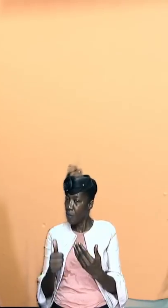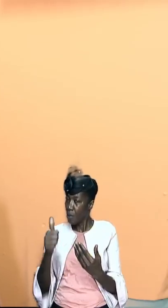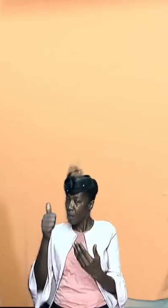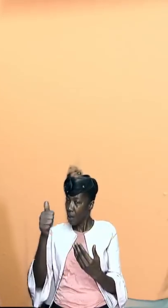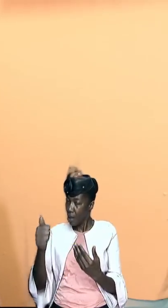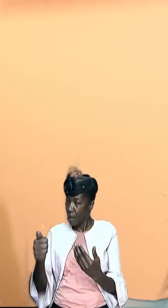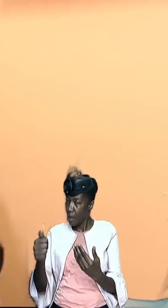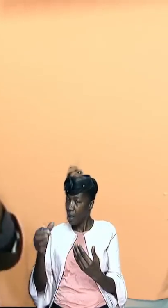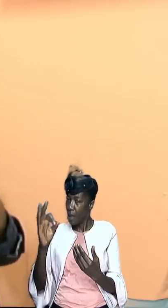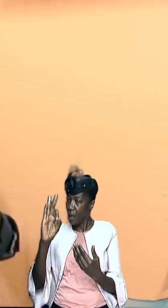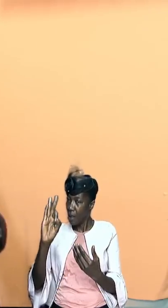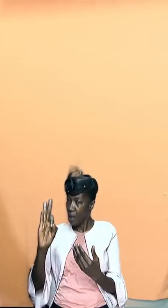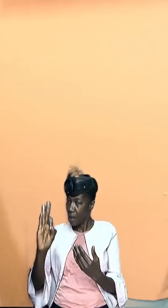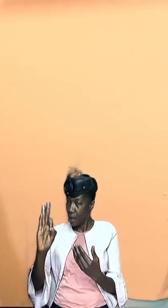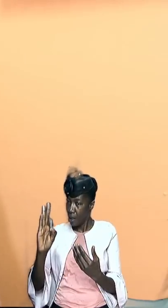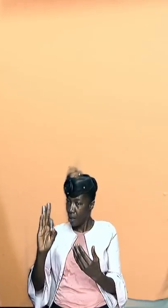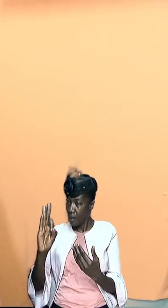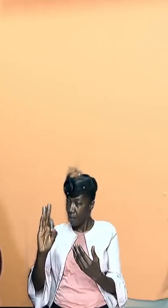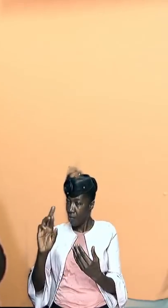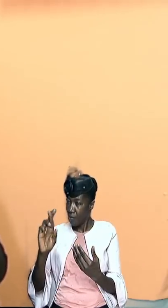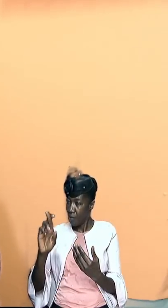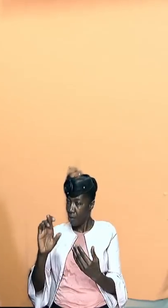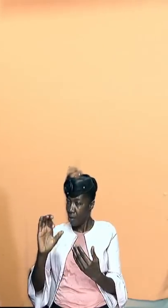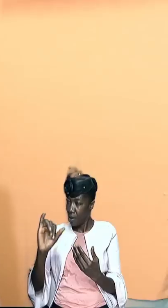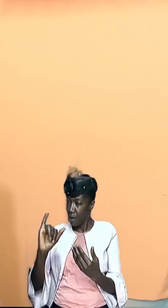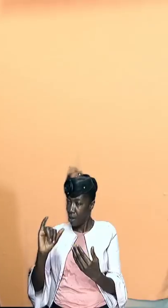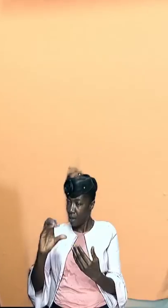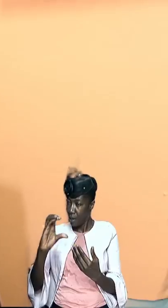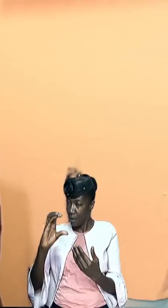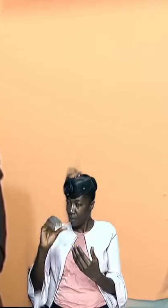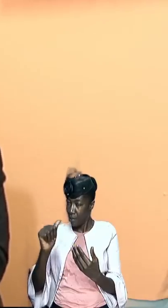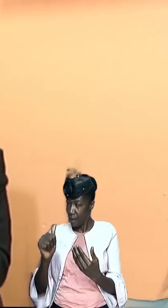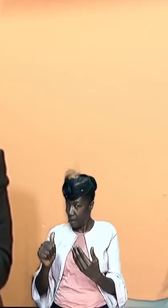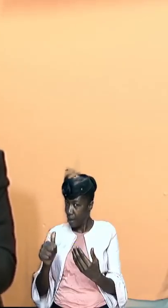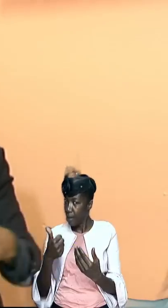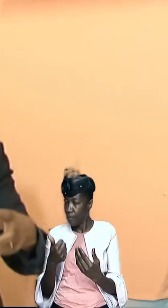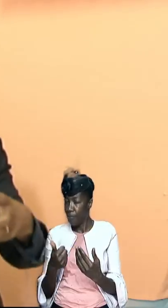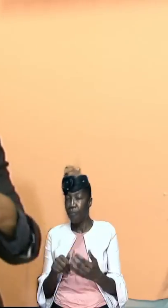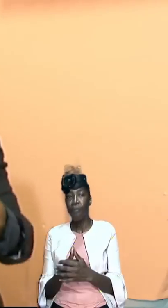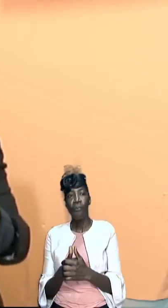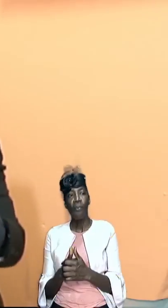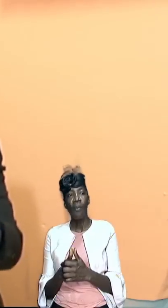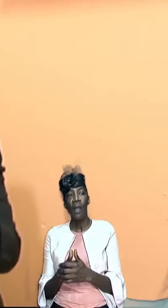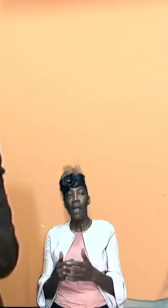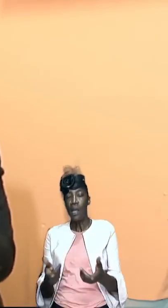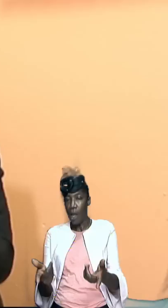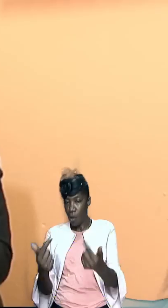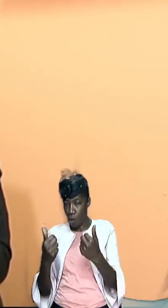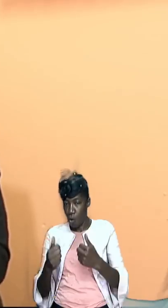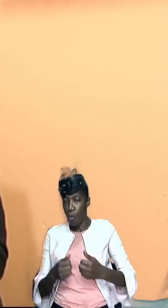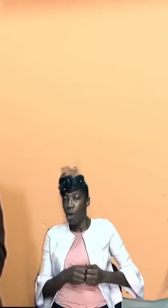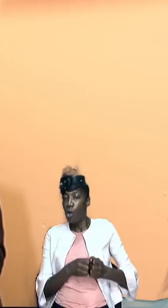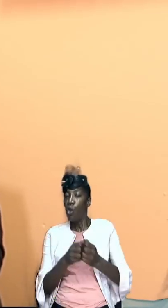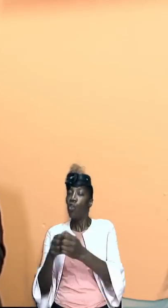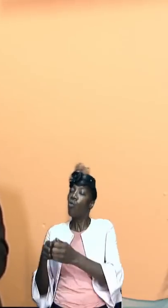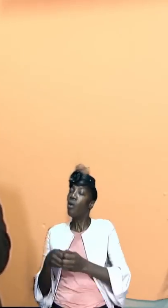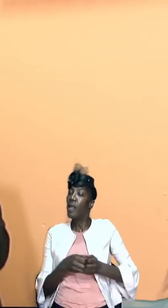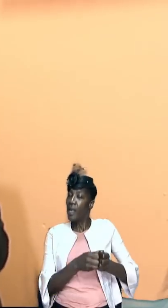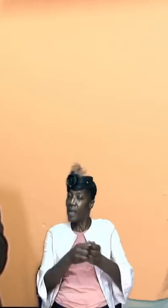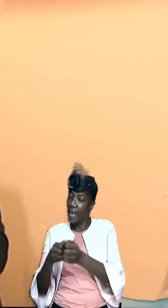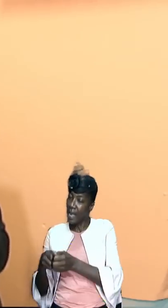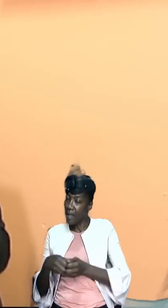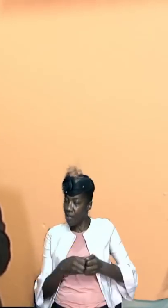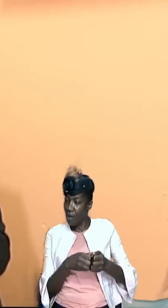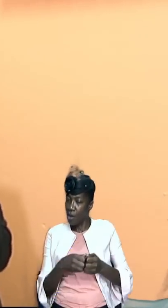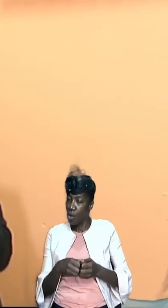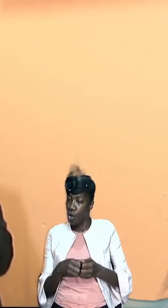their hair is short. But let us say they spoke a certain language, and they all got together, and a particular gene set was there. And when